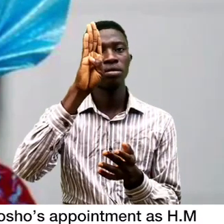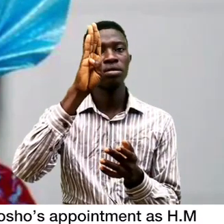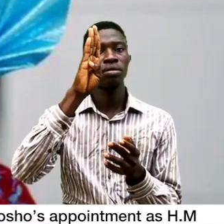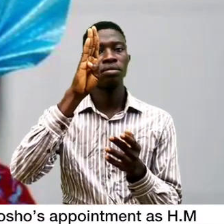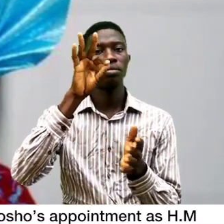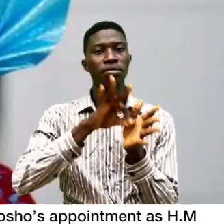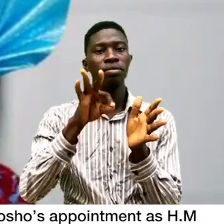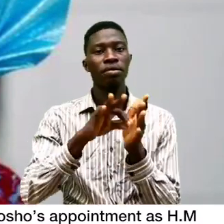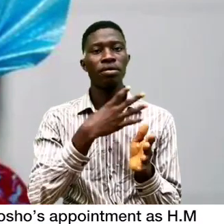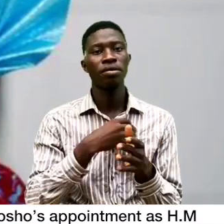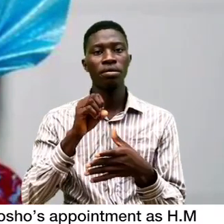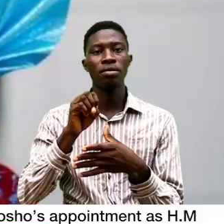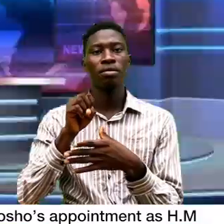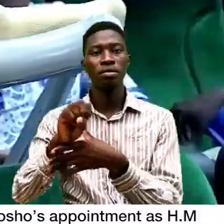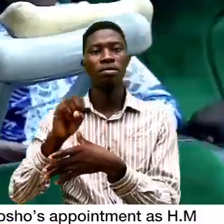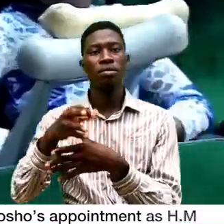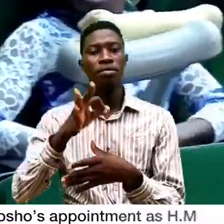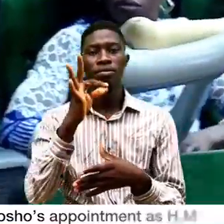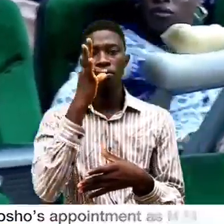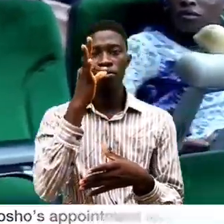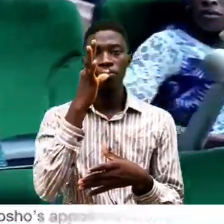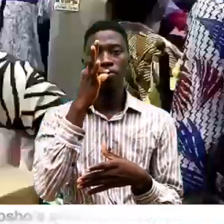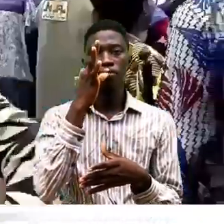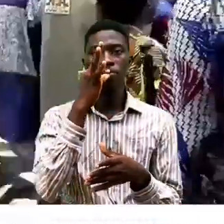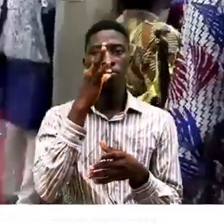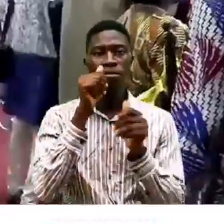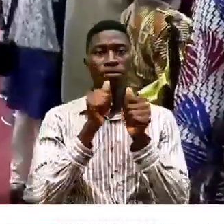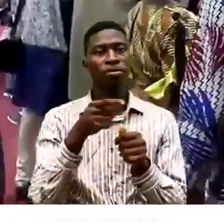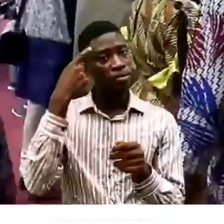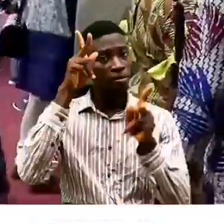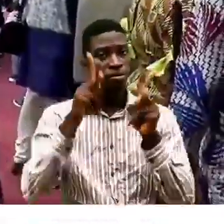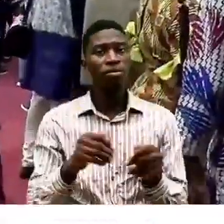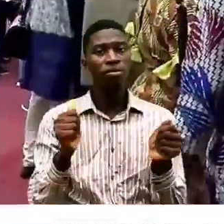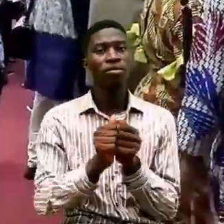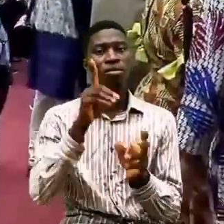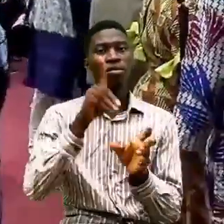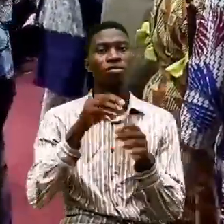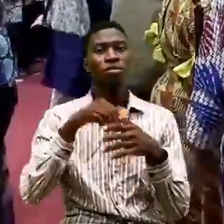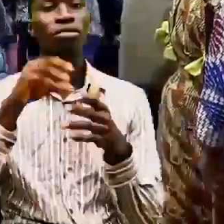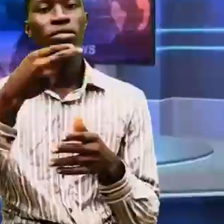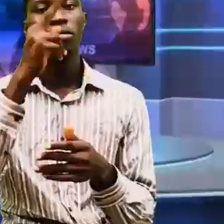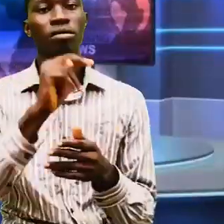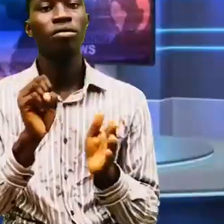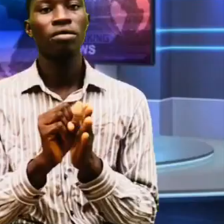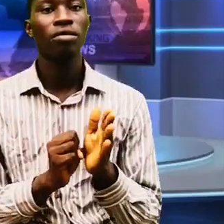during Ramadan for persons with disabilities in Ogun State.